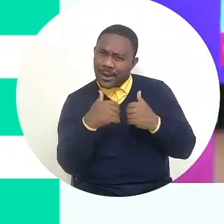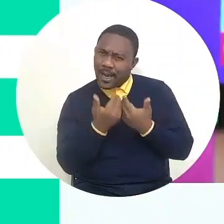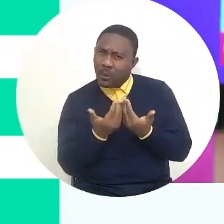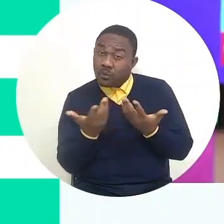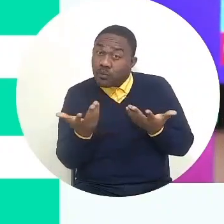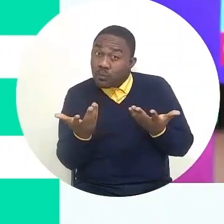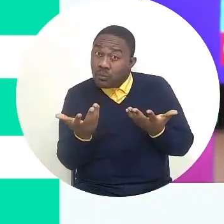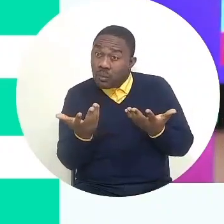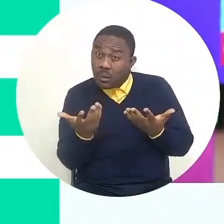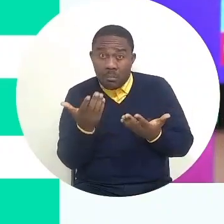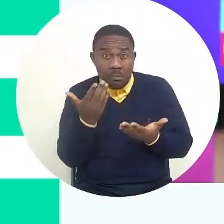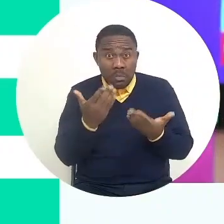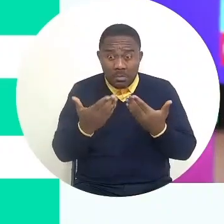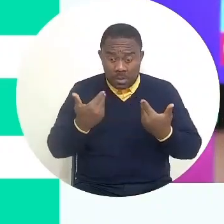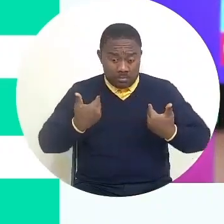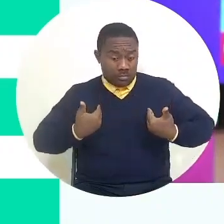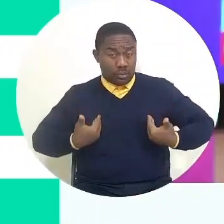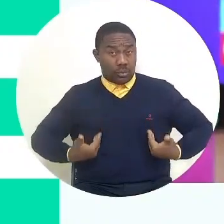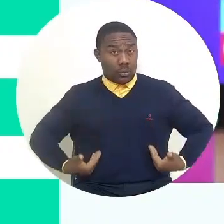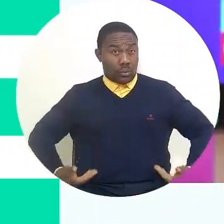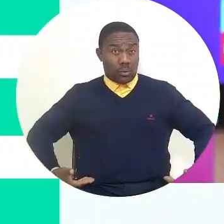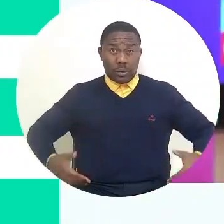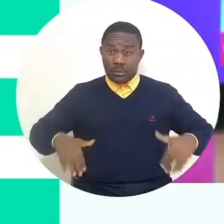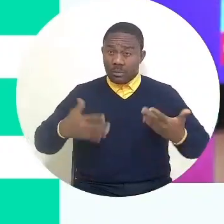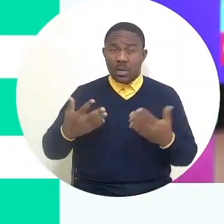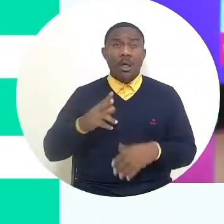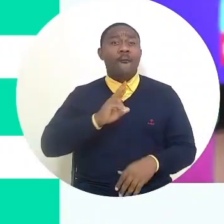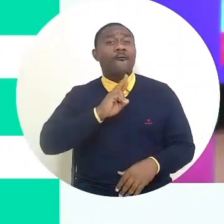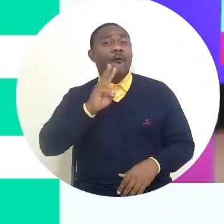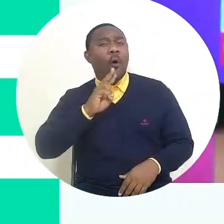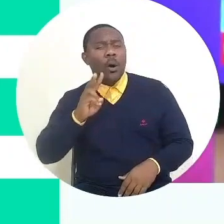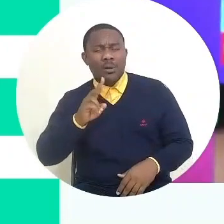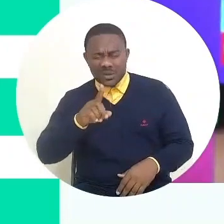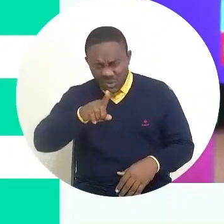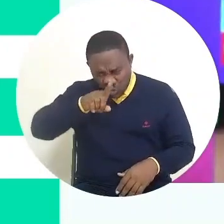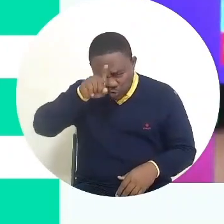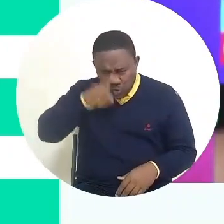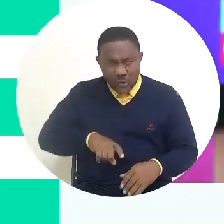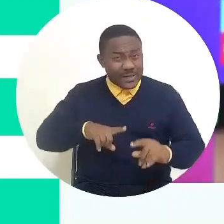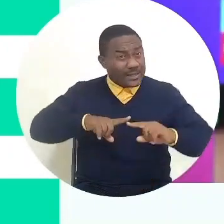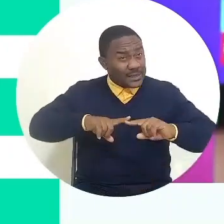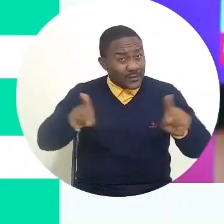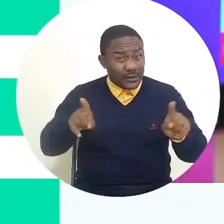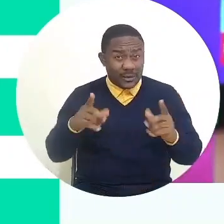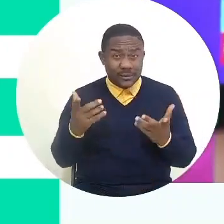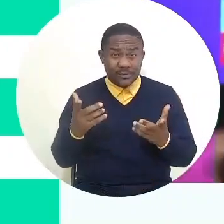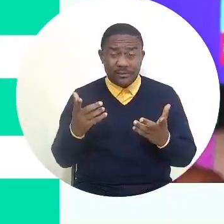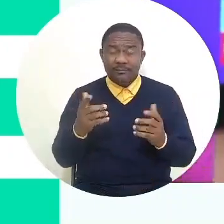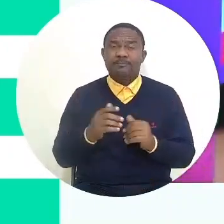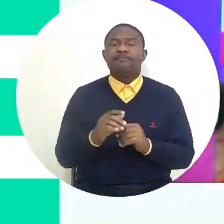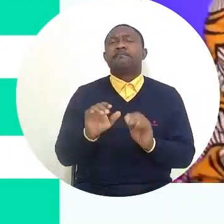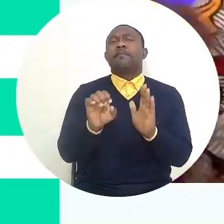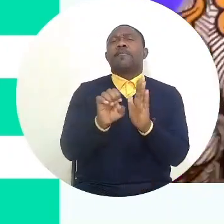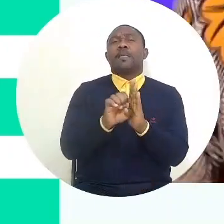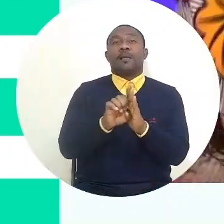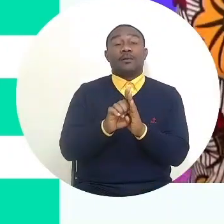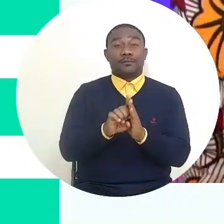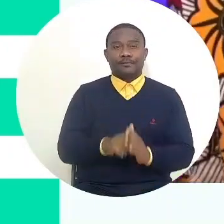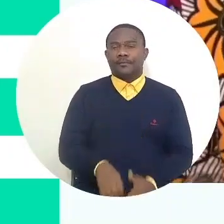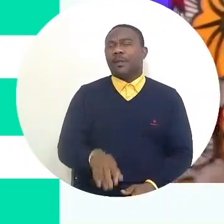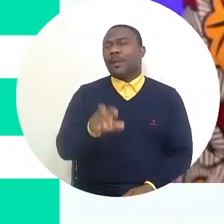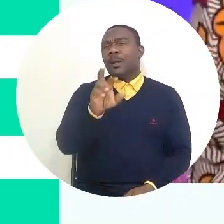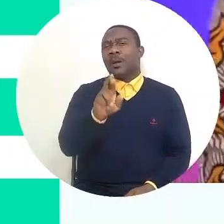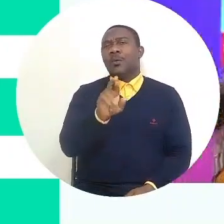by virtue of your appearance or your tone, anything that you want to be a point of difference. One example I use, look at when Rihanna came to